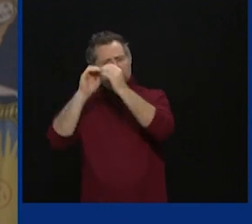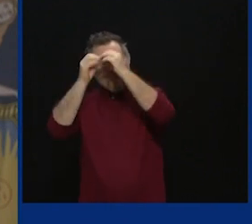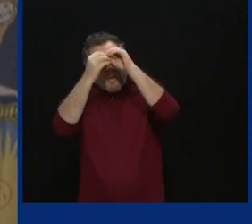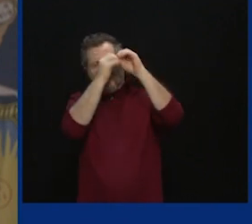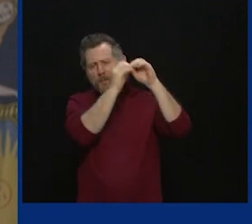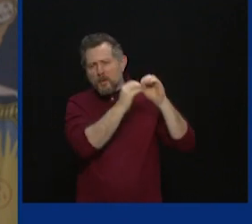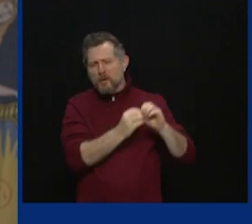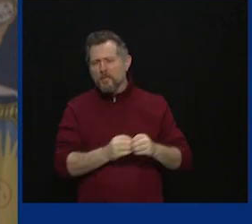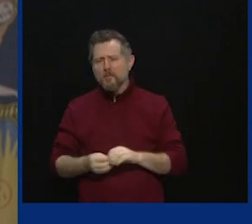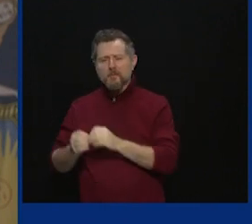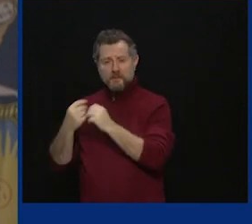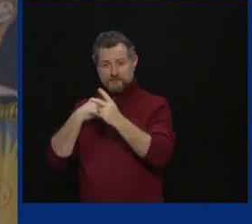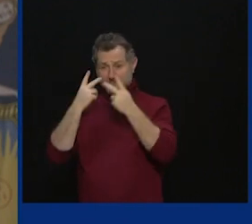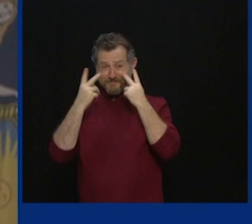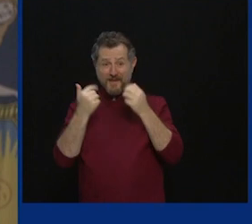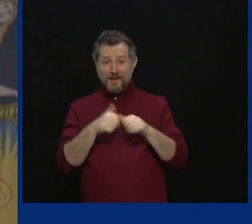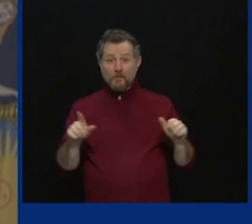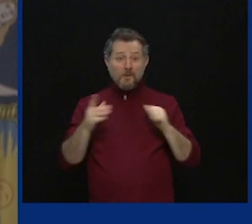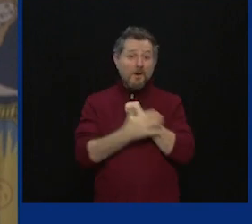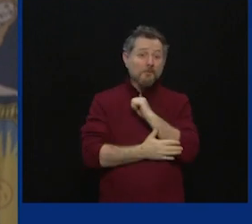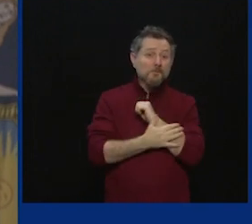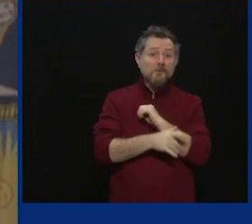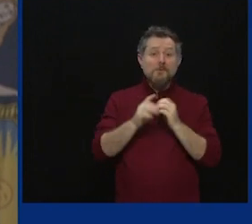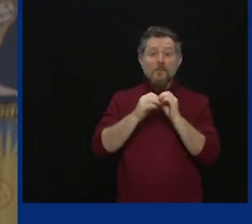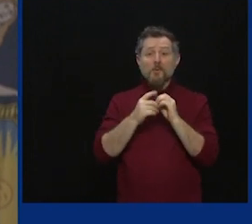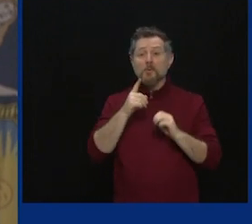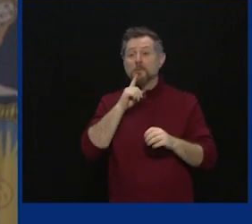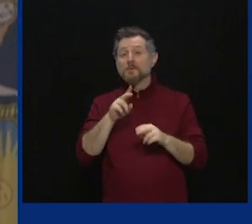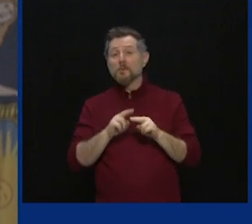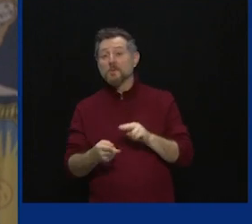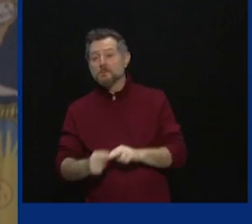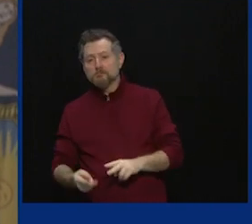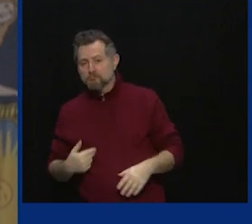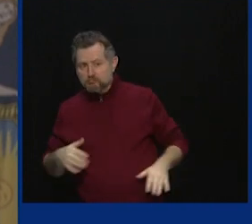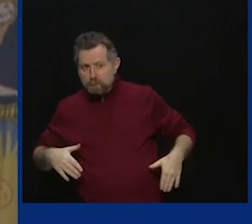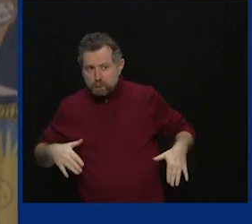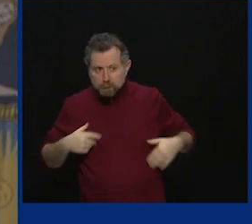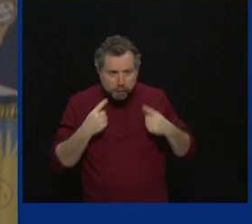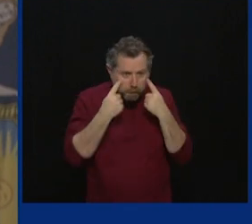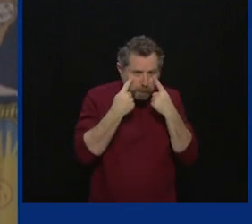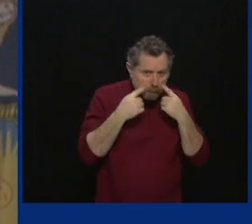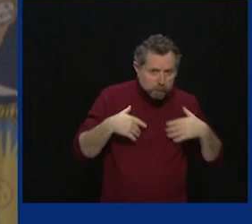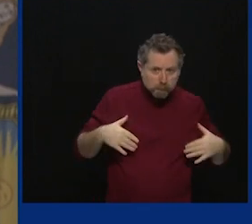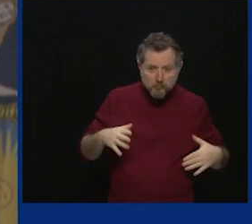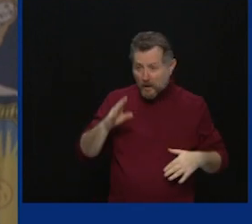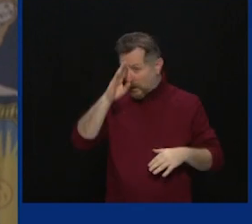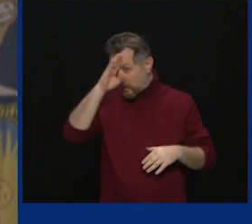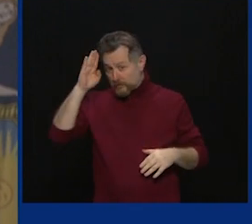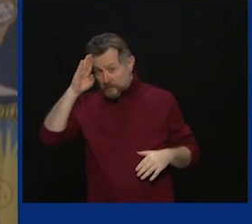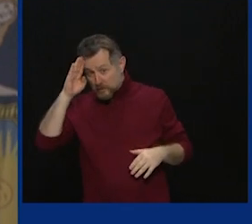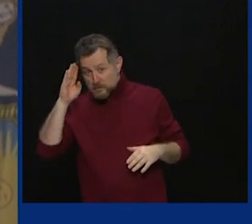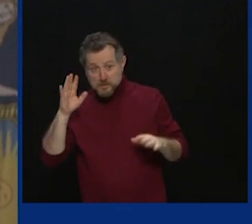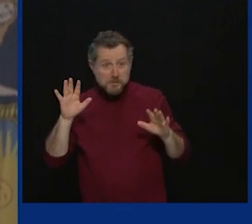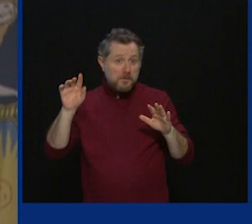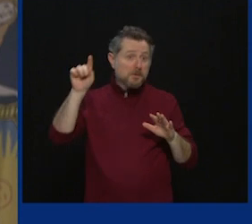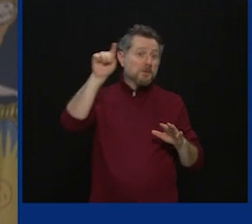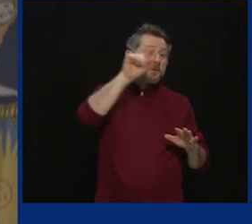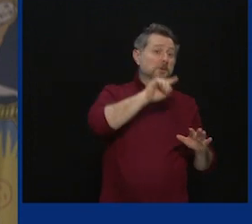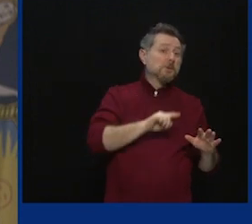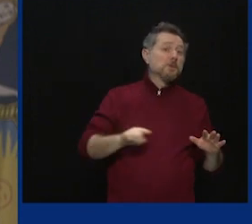heading downward in a good direction. I didn't see an area where I saw the hospitalizations having